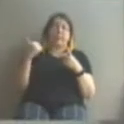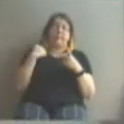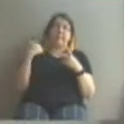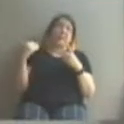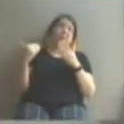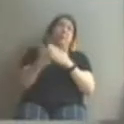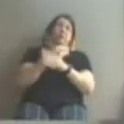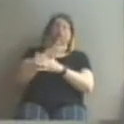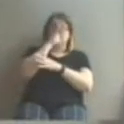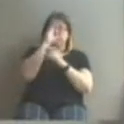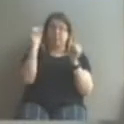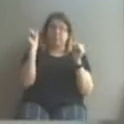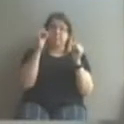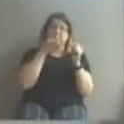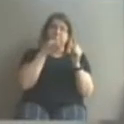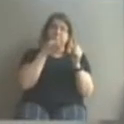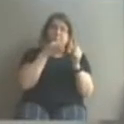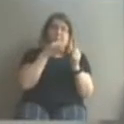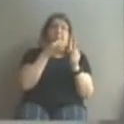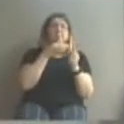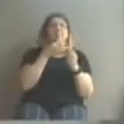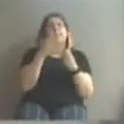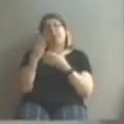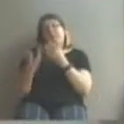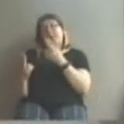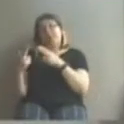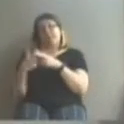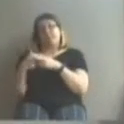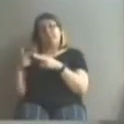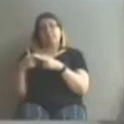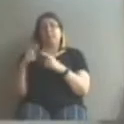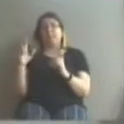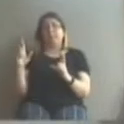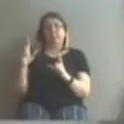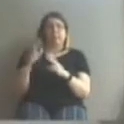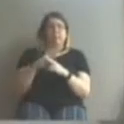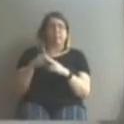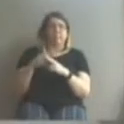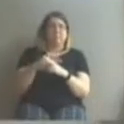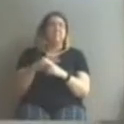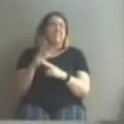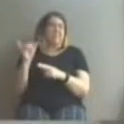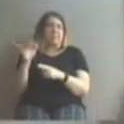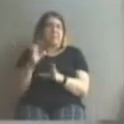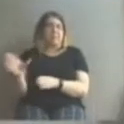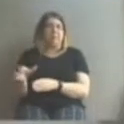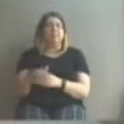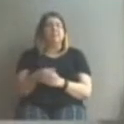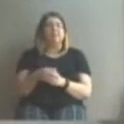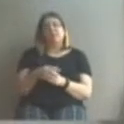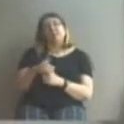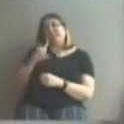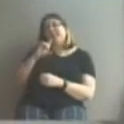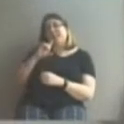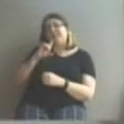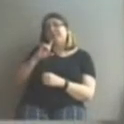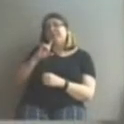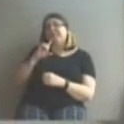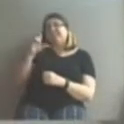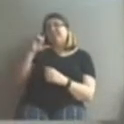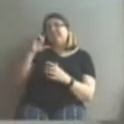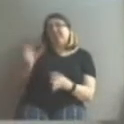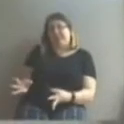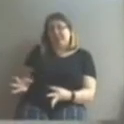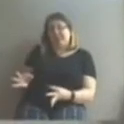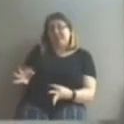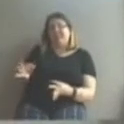the near future, possibly an interim, hopefully an interim, so that's our plan. Definitely an interim, sorry. So we're still in